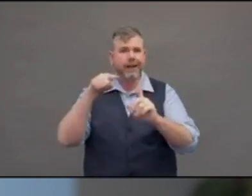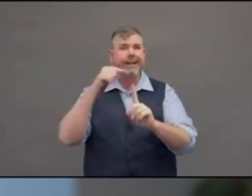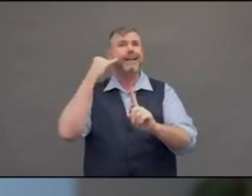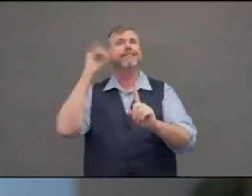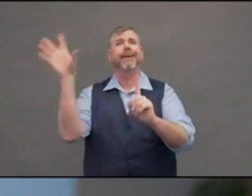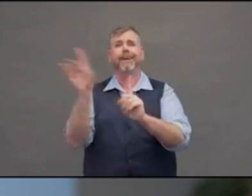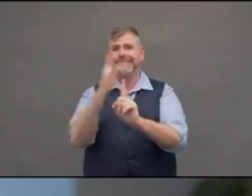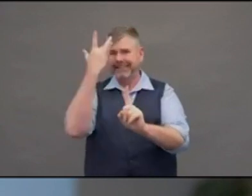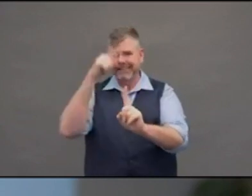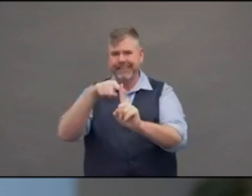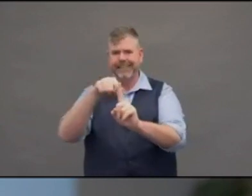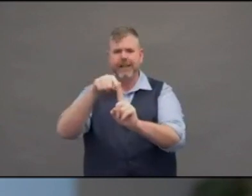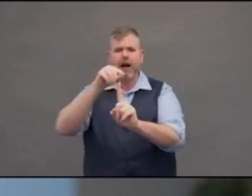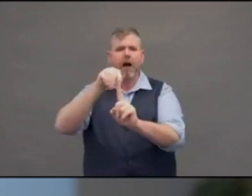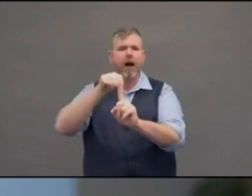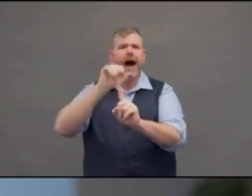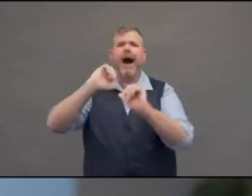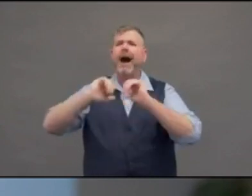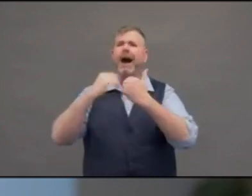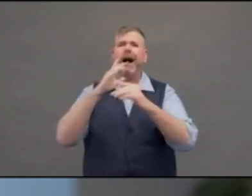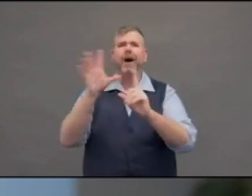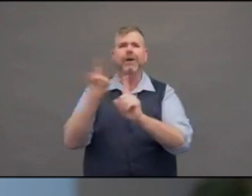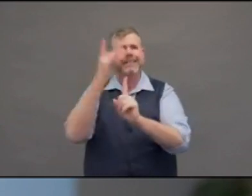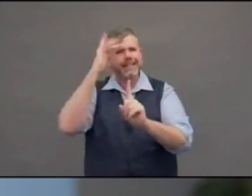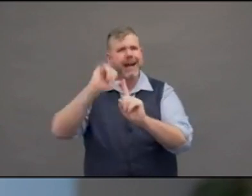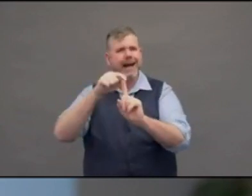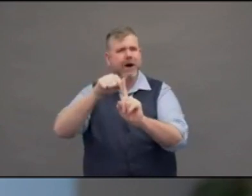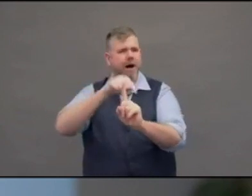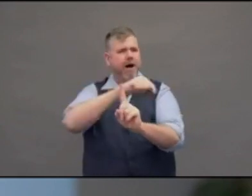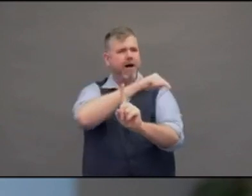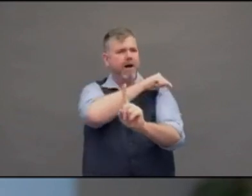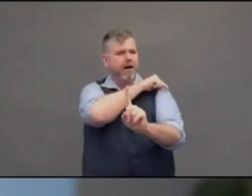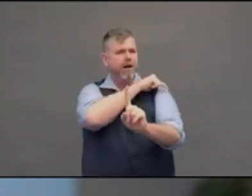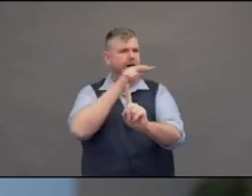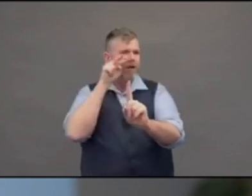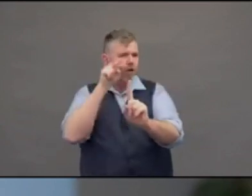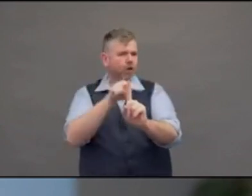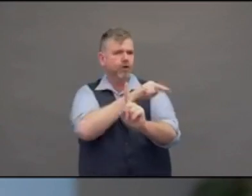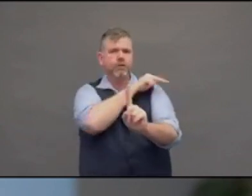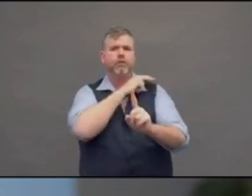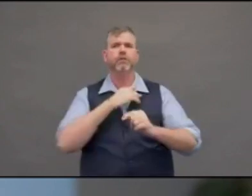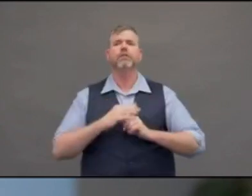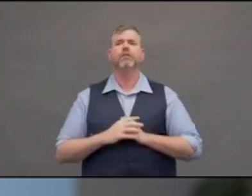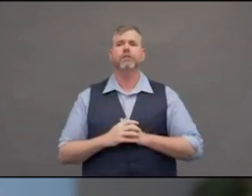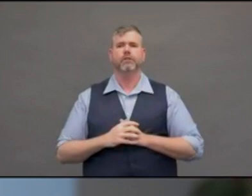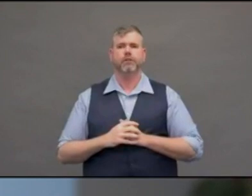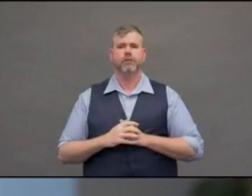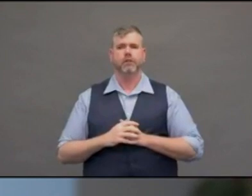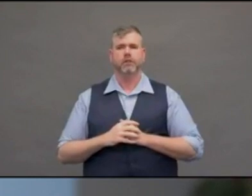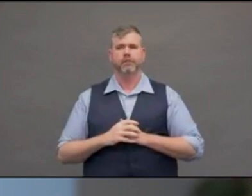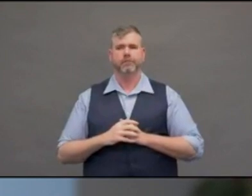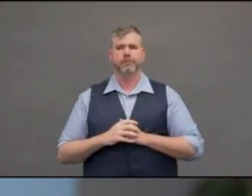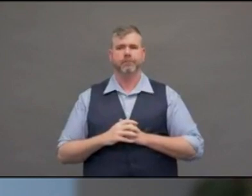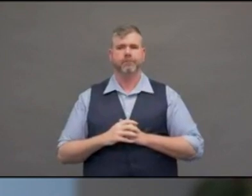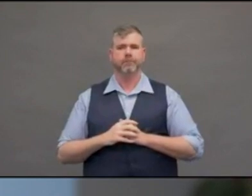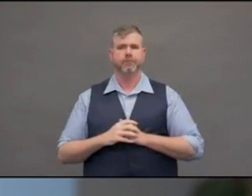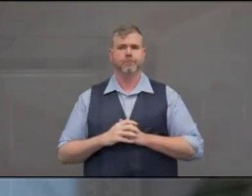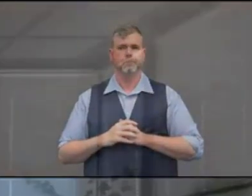factors that together we need to have in place in order to keep everyone